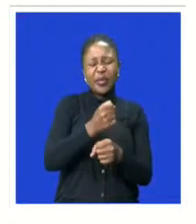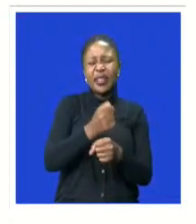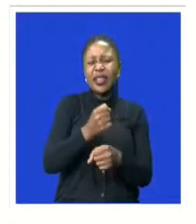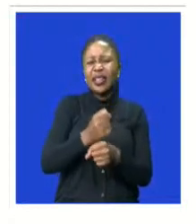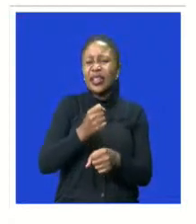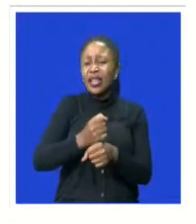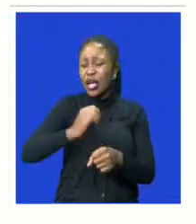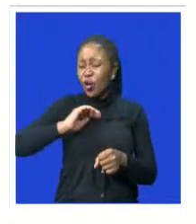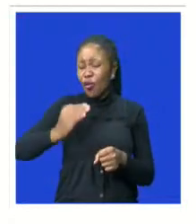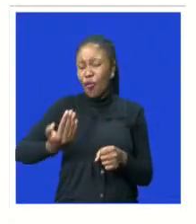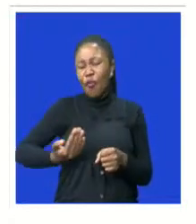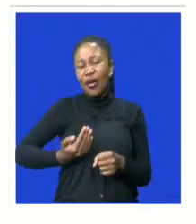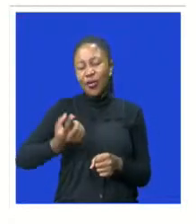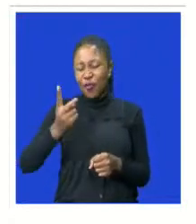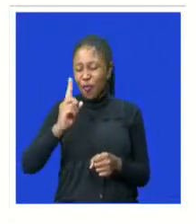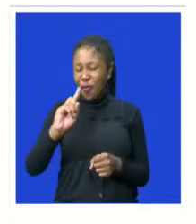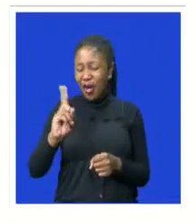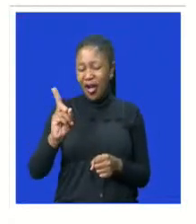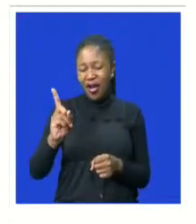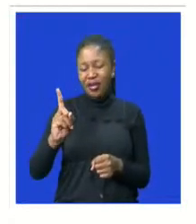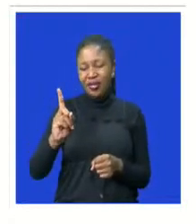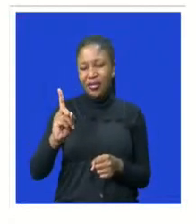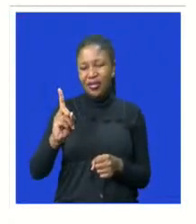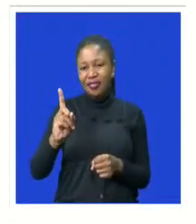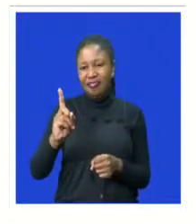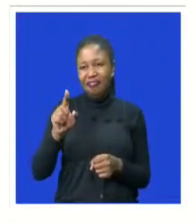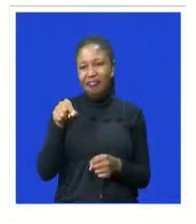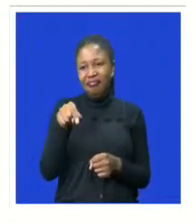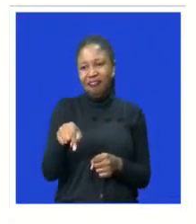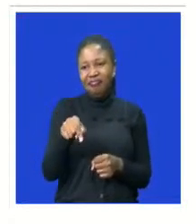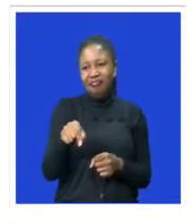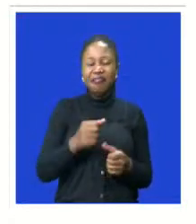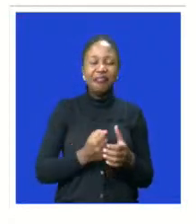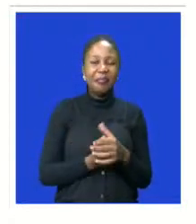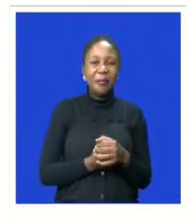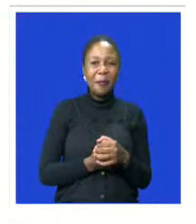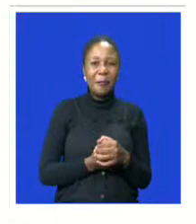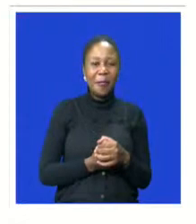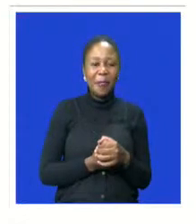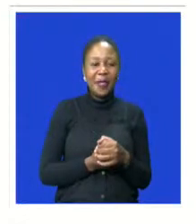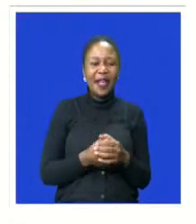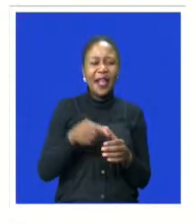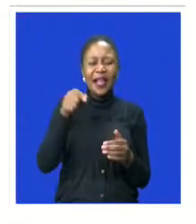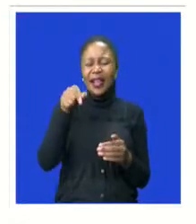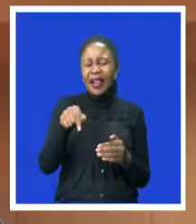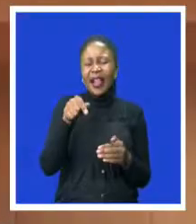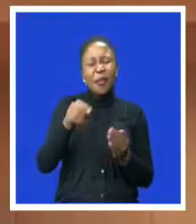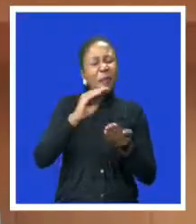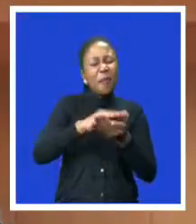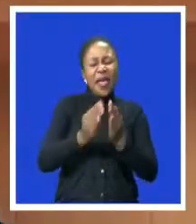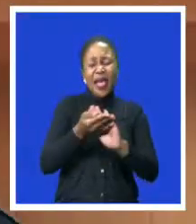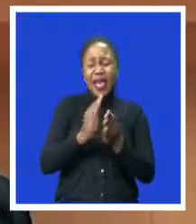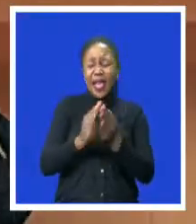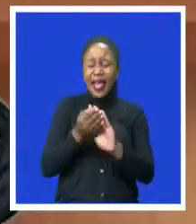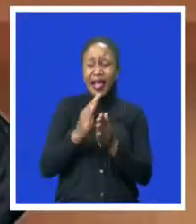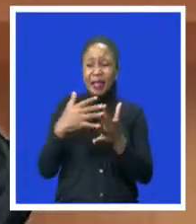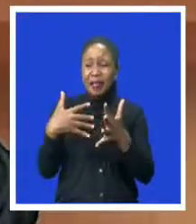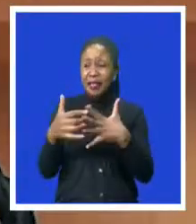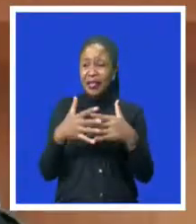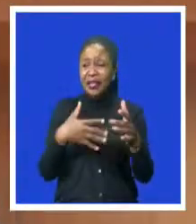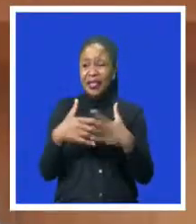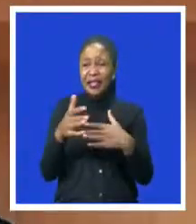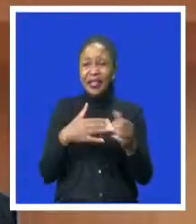are saying they made ornaments from ivory to decorate themselves.